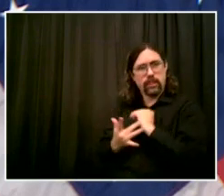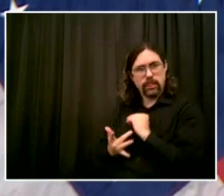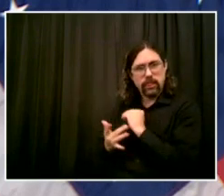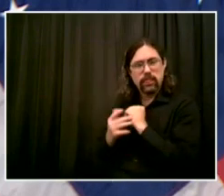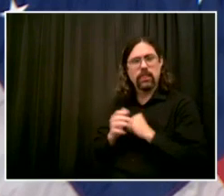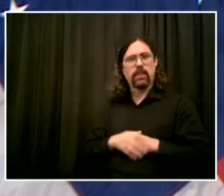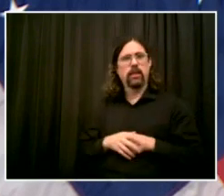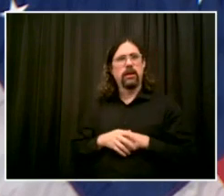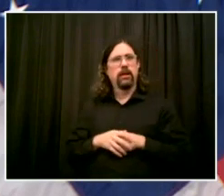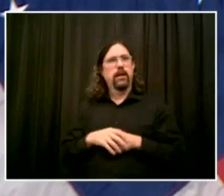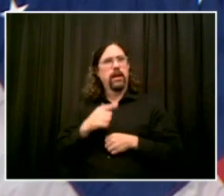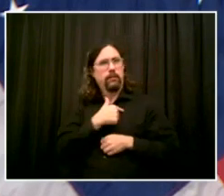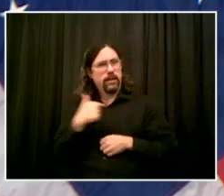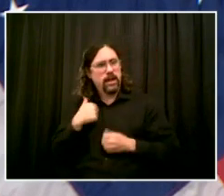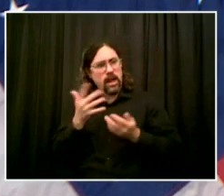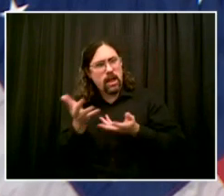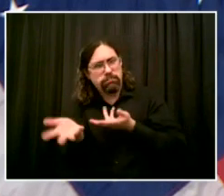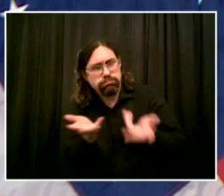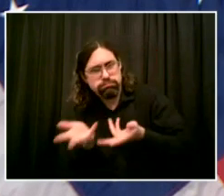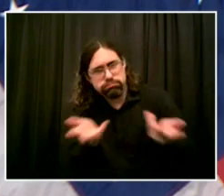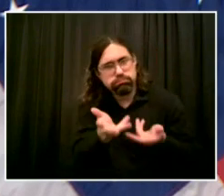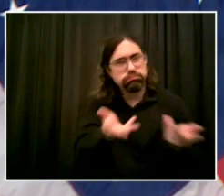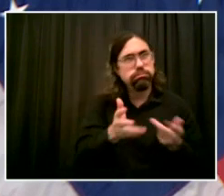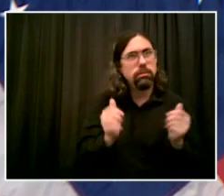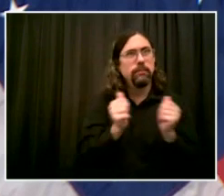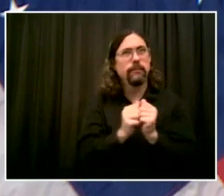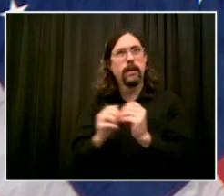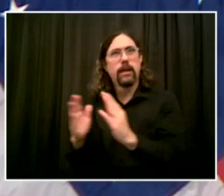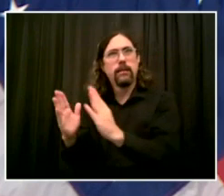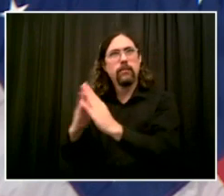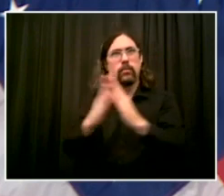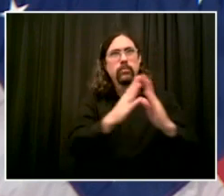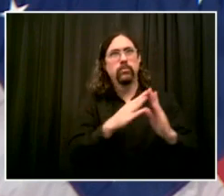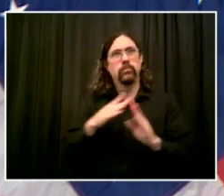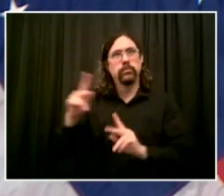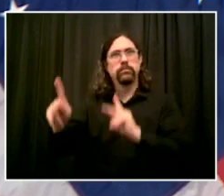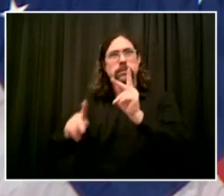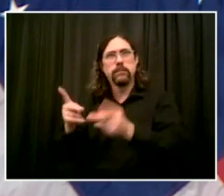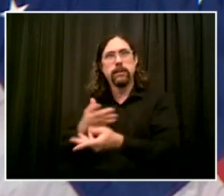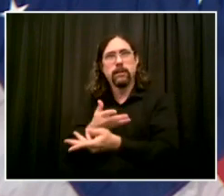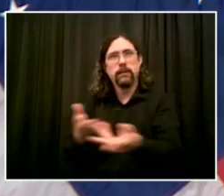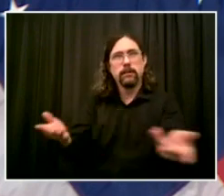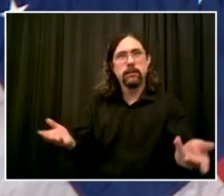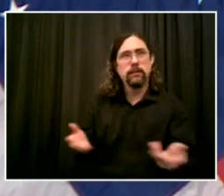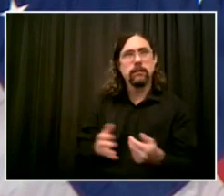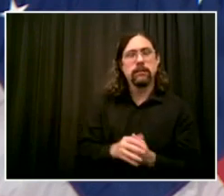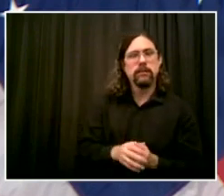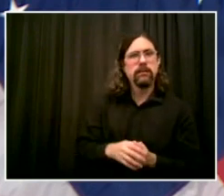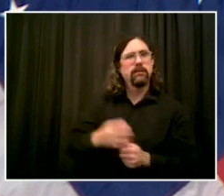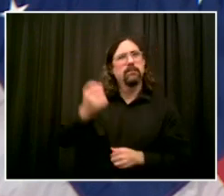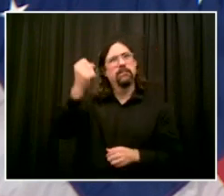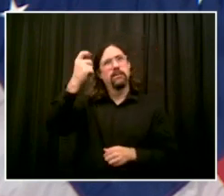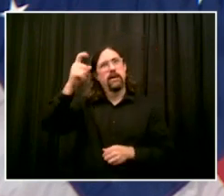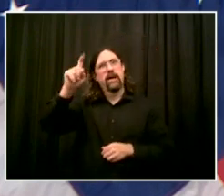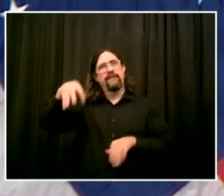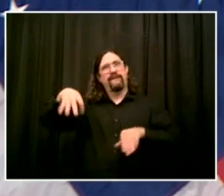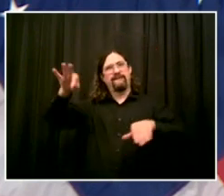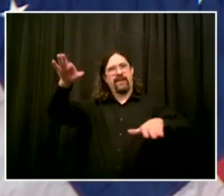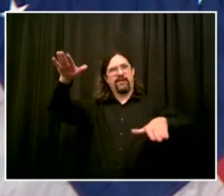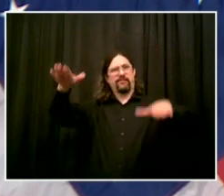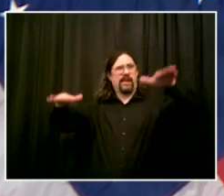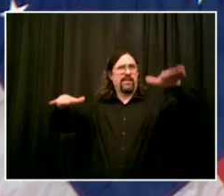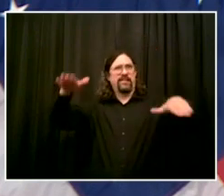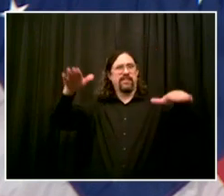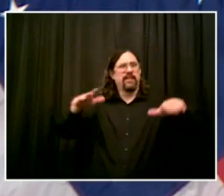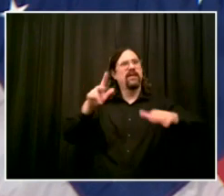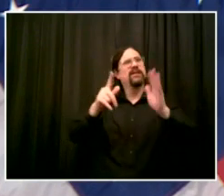too many arrests, and sometimes there's not enough arrests, and that's a fluid state. But what is most important in that equation is